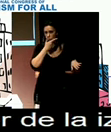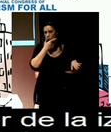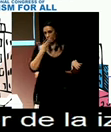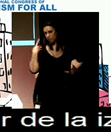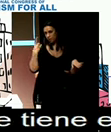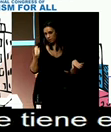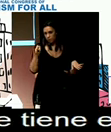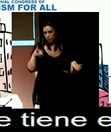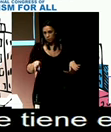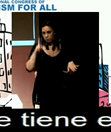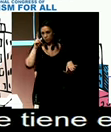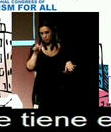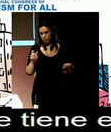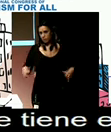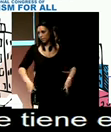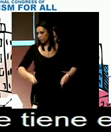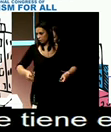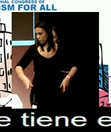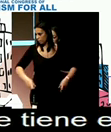There's the chief.